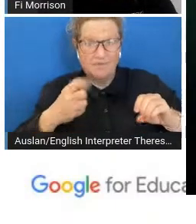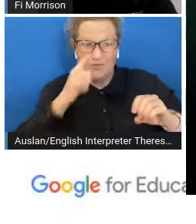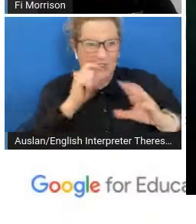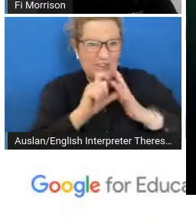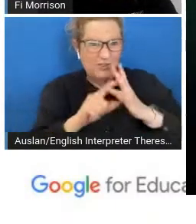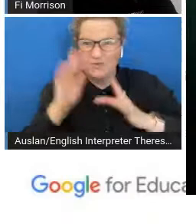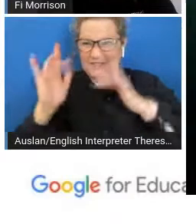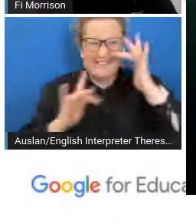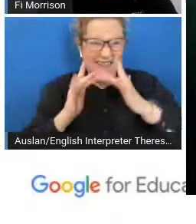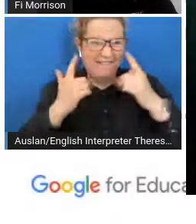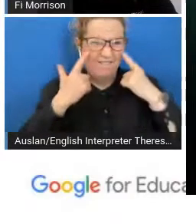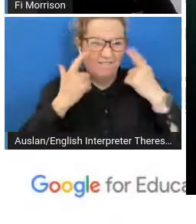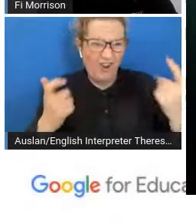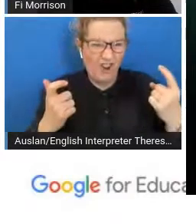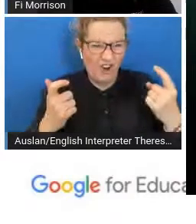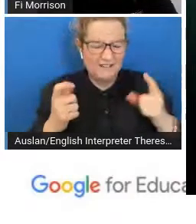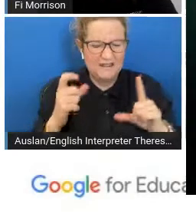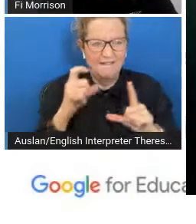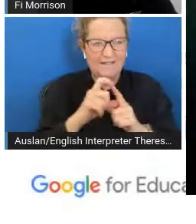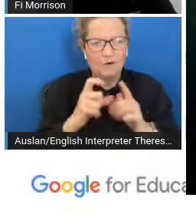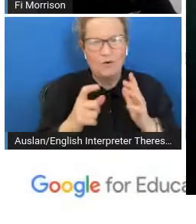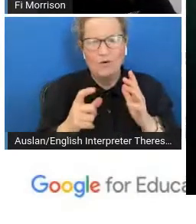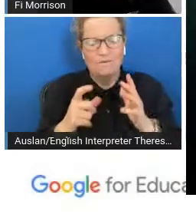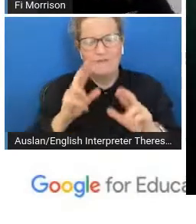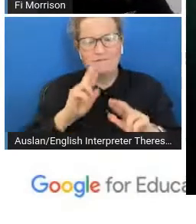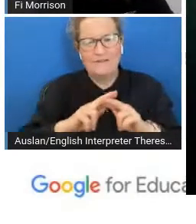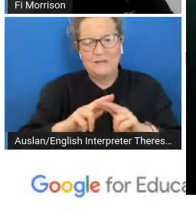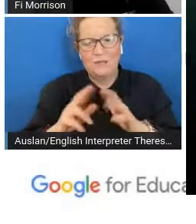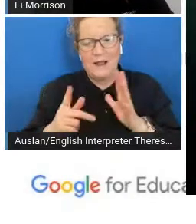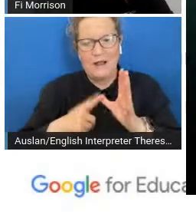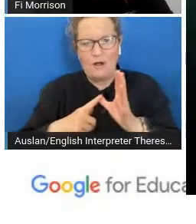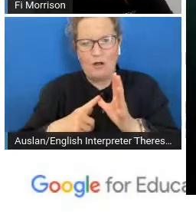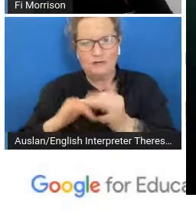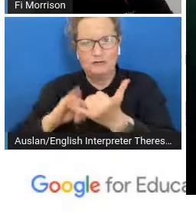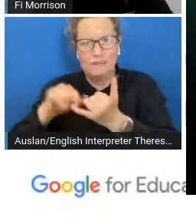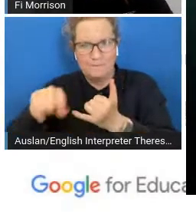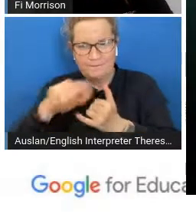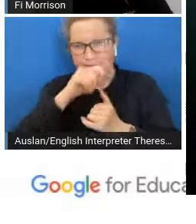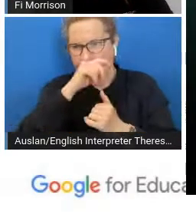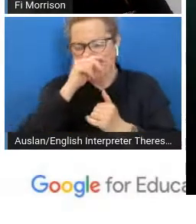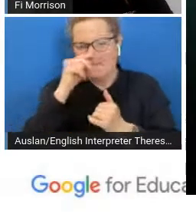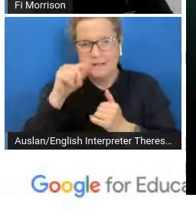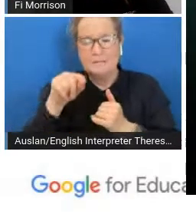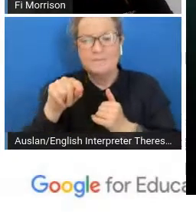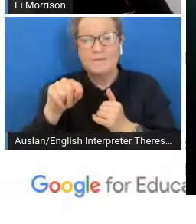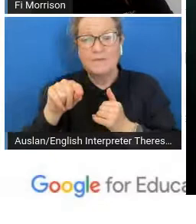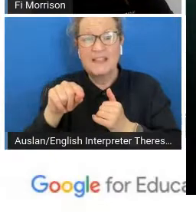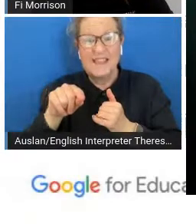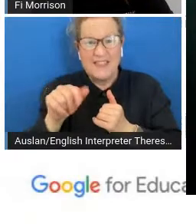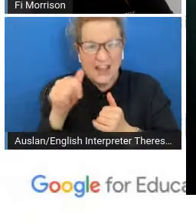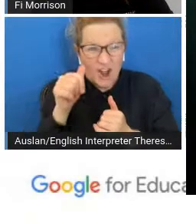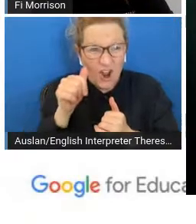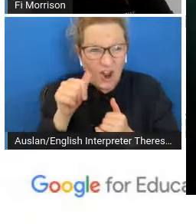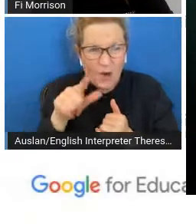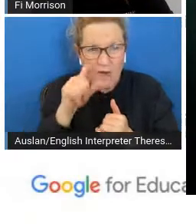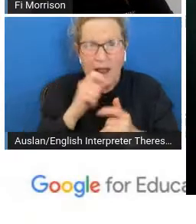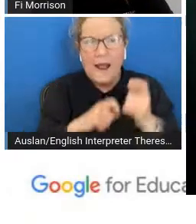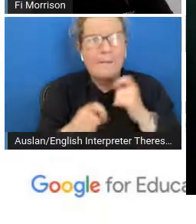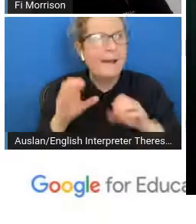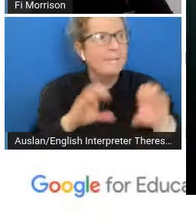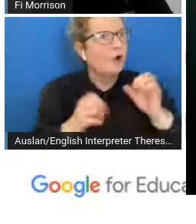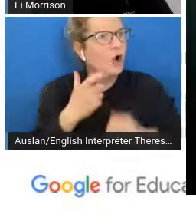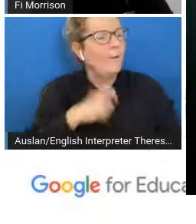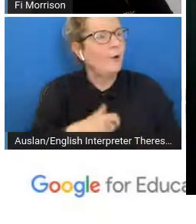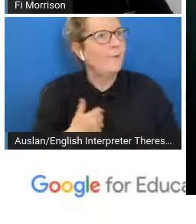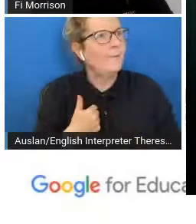internet. It's really deadly. And, it's really, really important that kids know that they can be scientists. And kids are the best